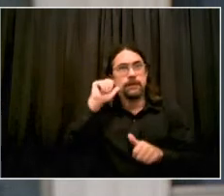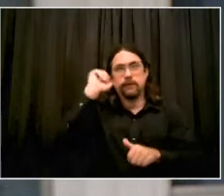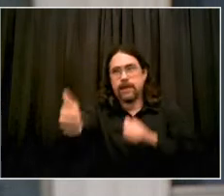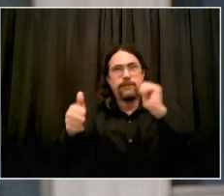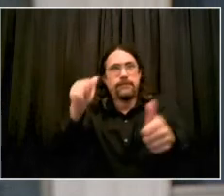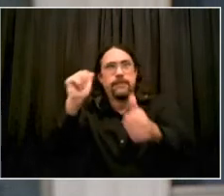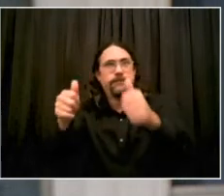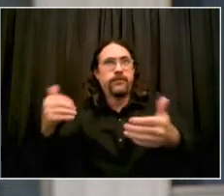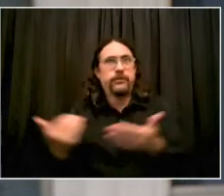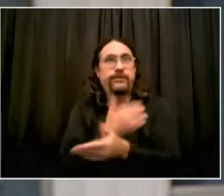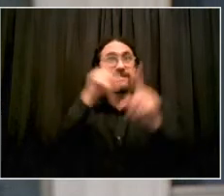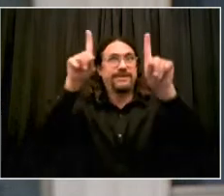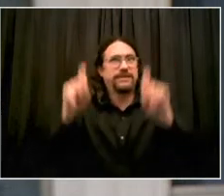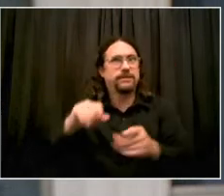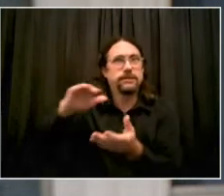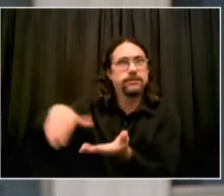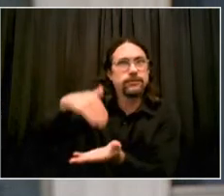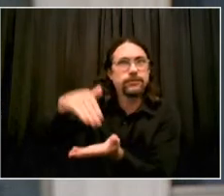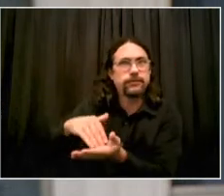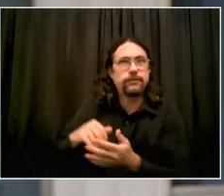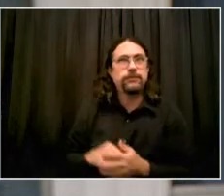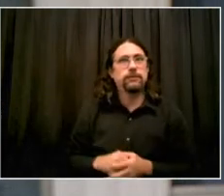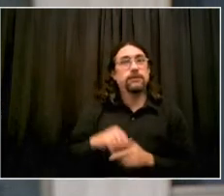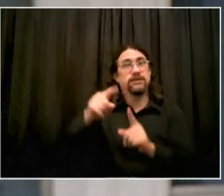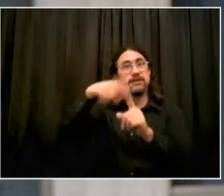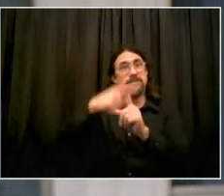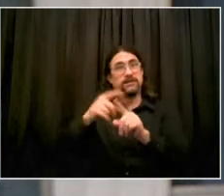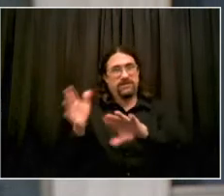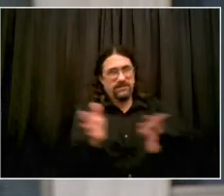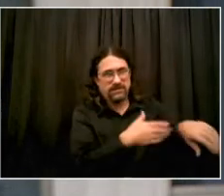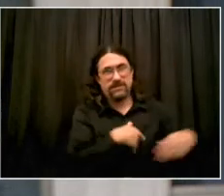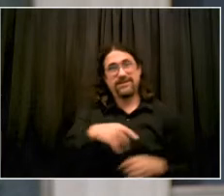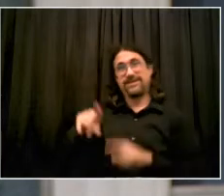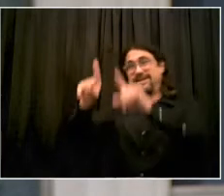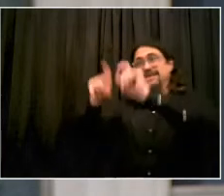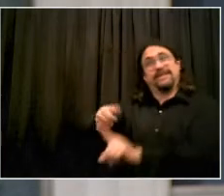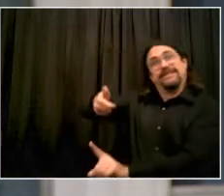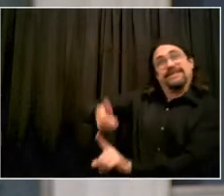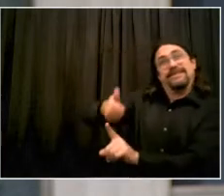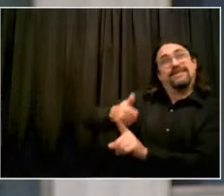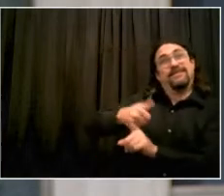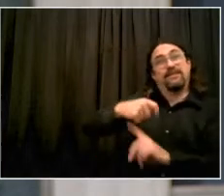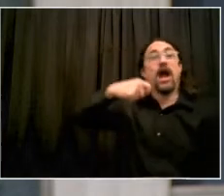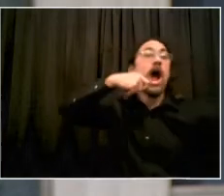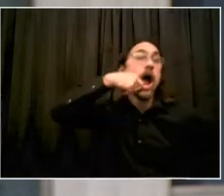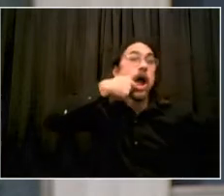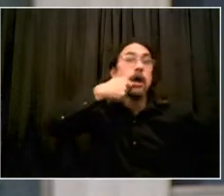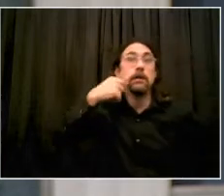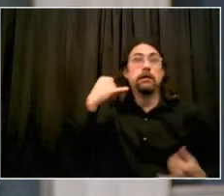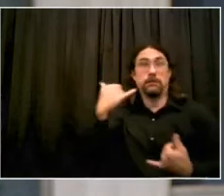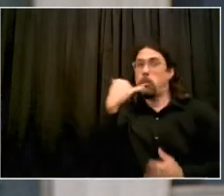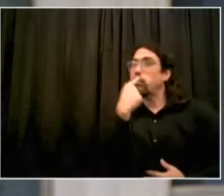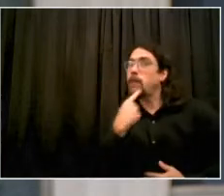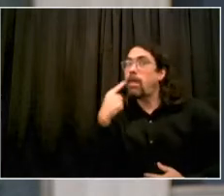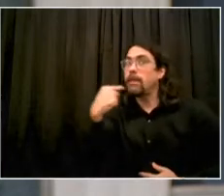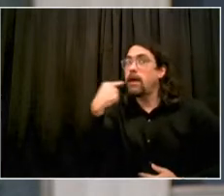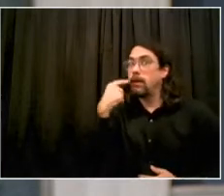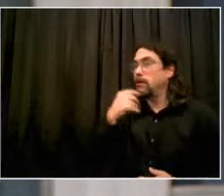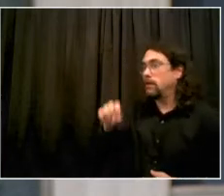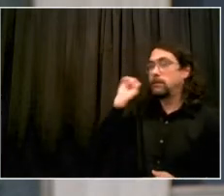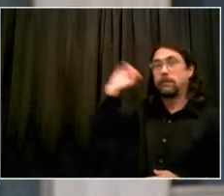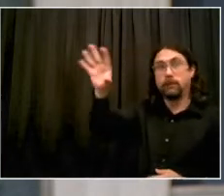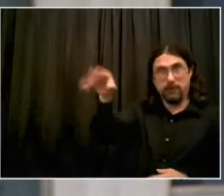and 2 in Brooklyn. 11 community-based organizations have partnered with us to do street-level outreach,